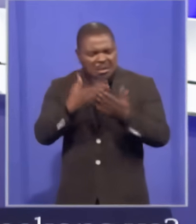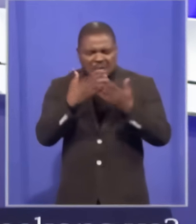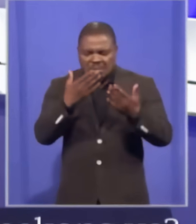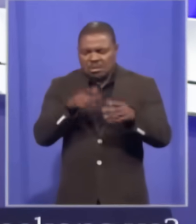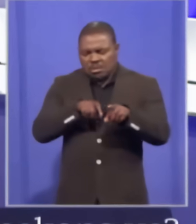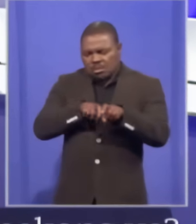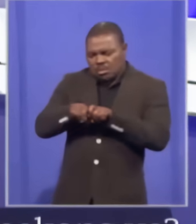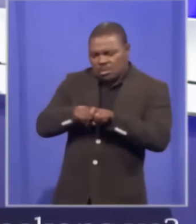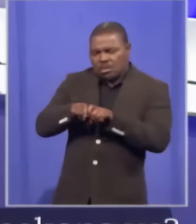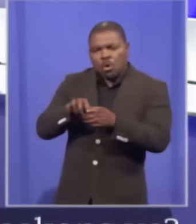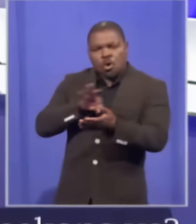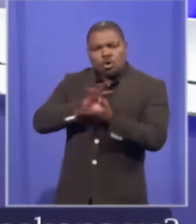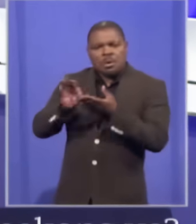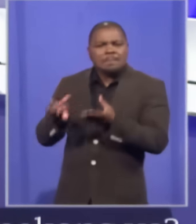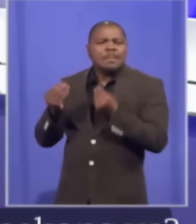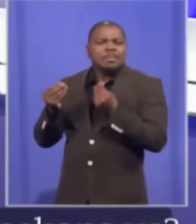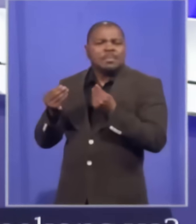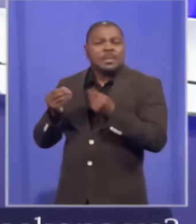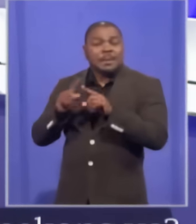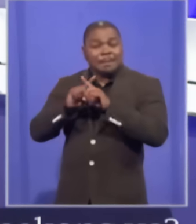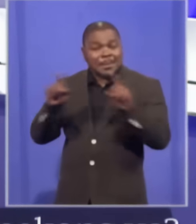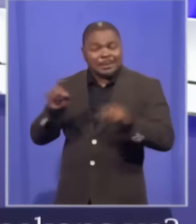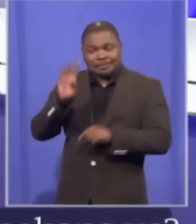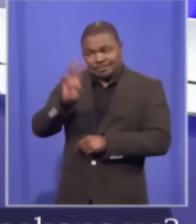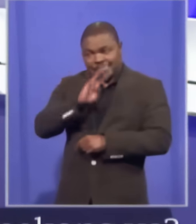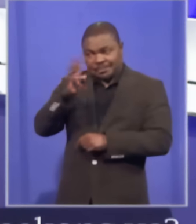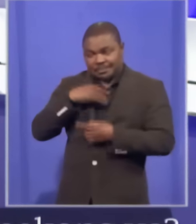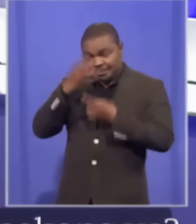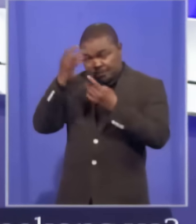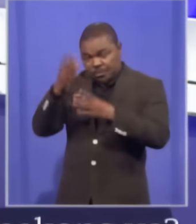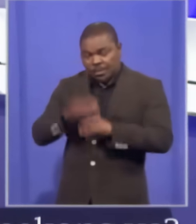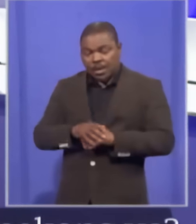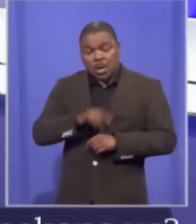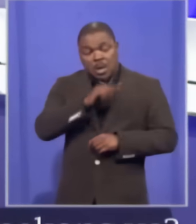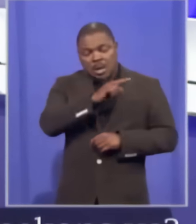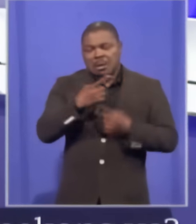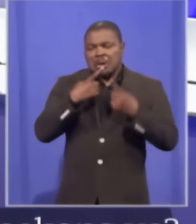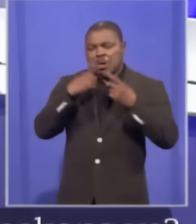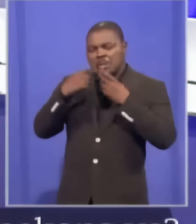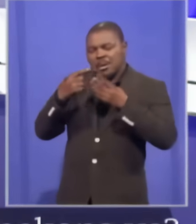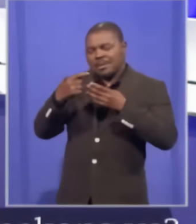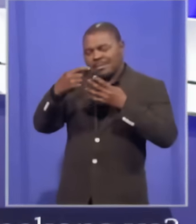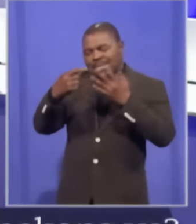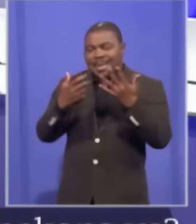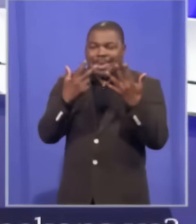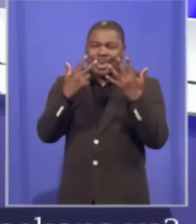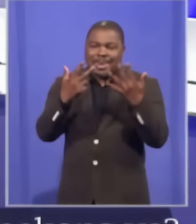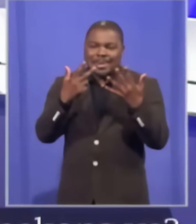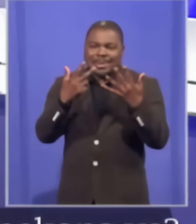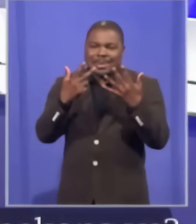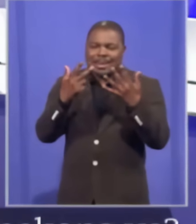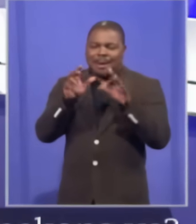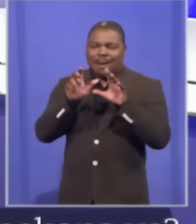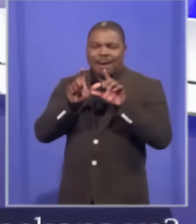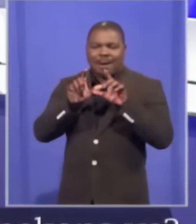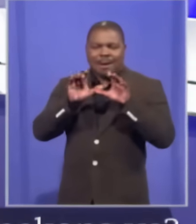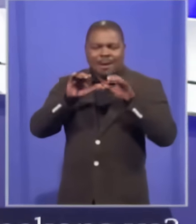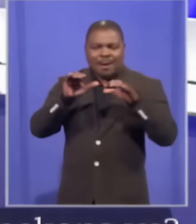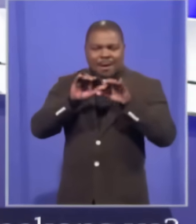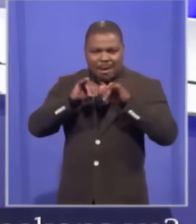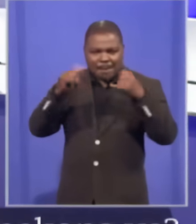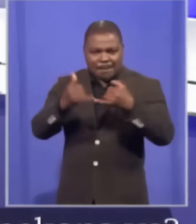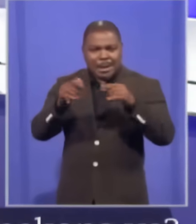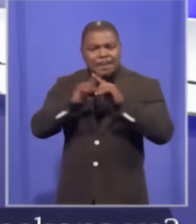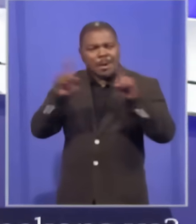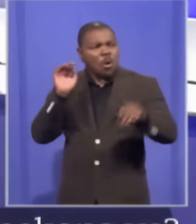fela se re ka se lemošang ko gore dikhamphani tše wa di bolelago tše seswai ka gare ga dikhamphani tšeo le goreng di